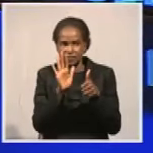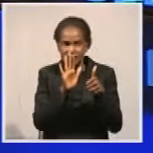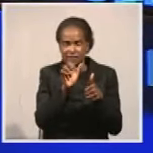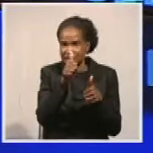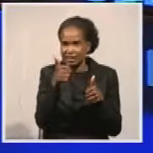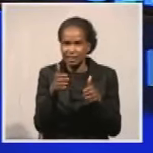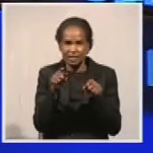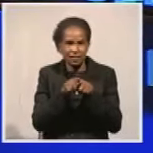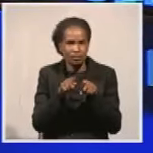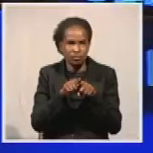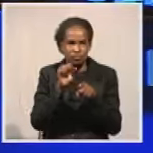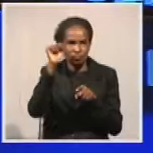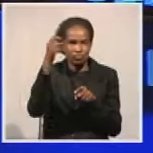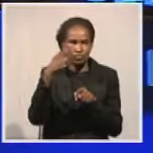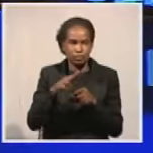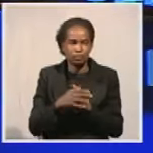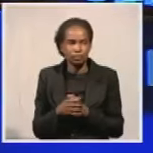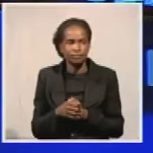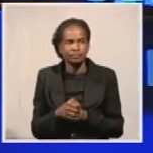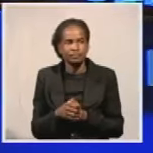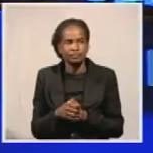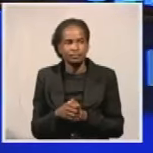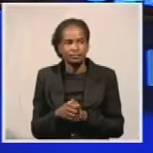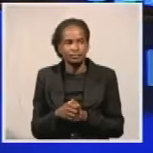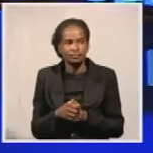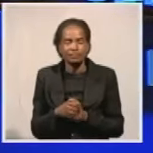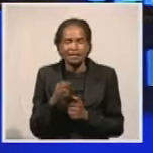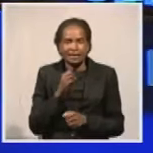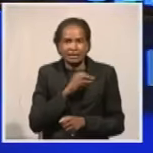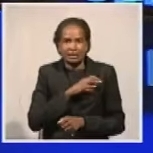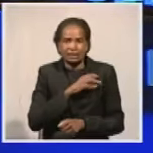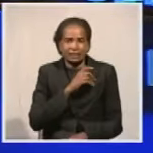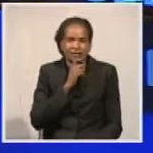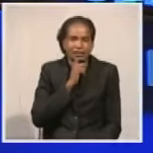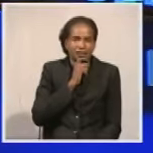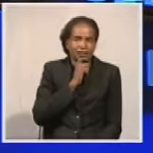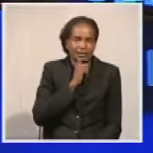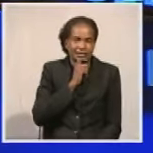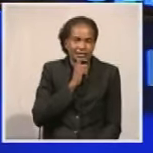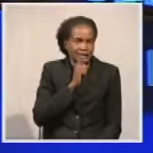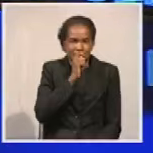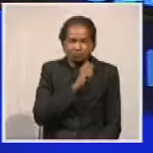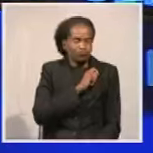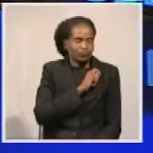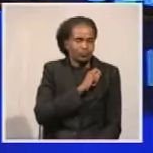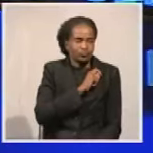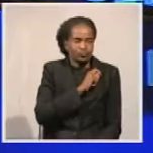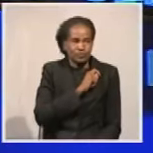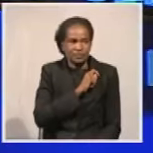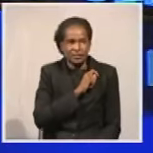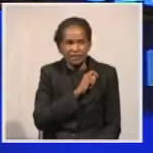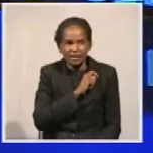SWAPO, were kind of apprehensive. They wanted us to have a